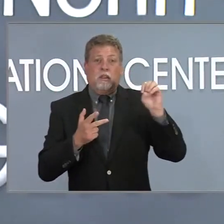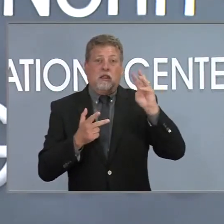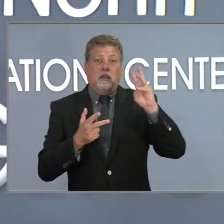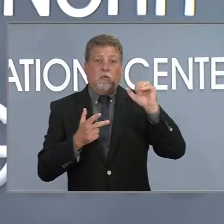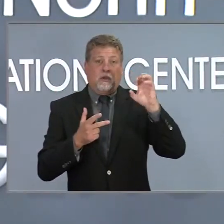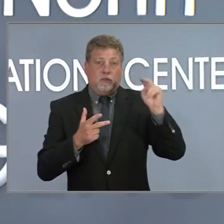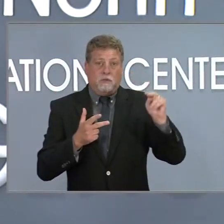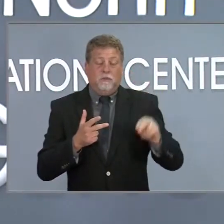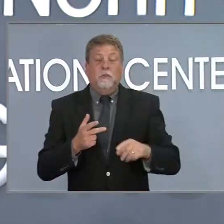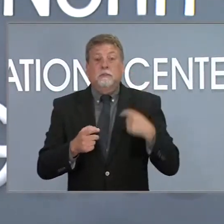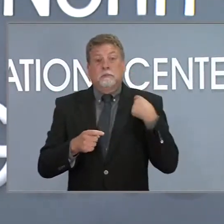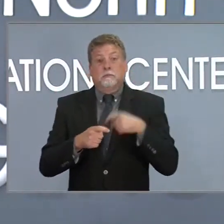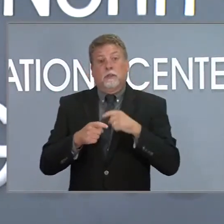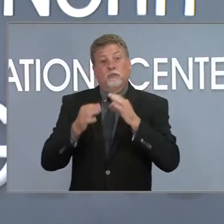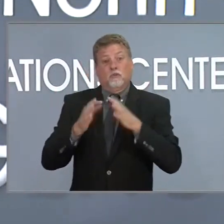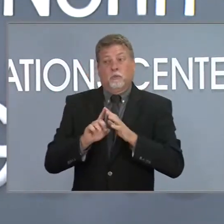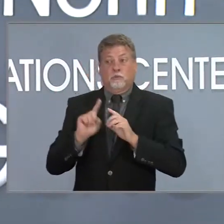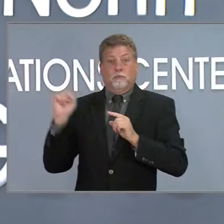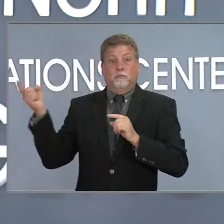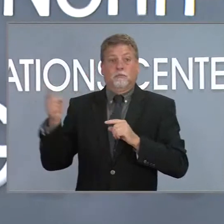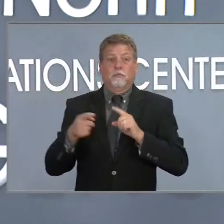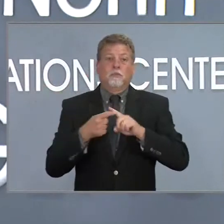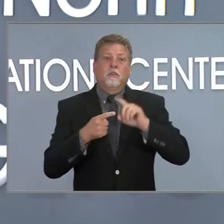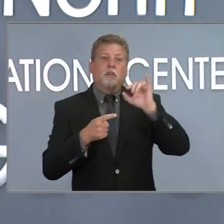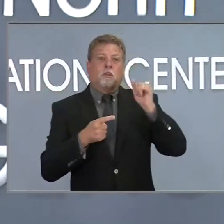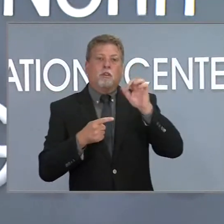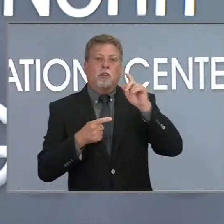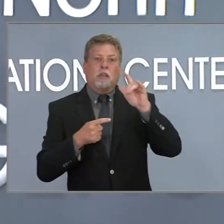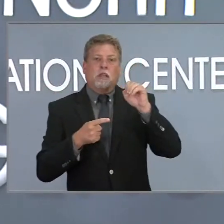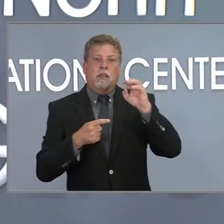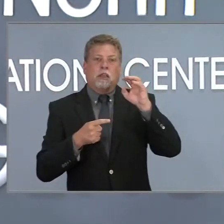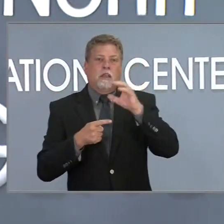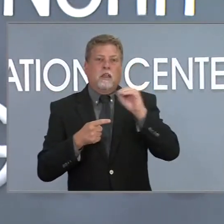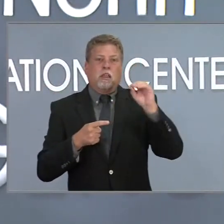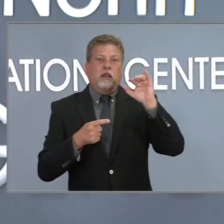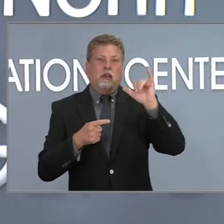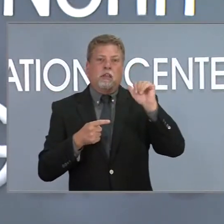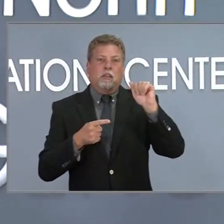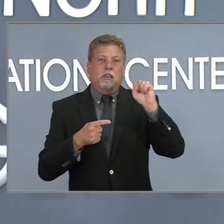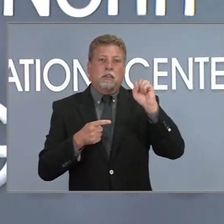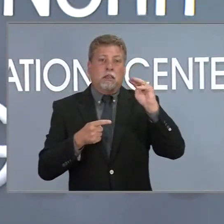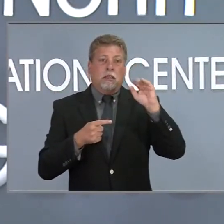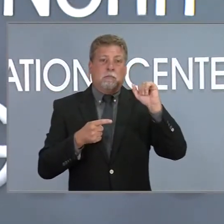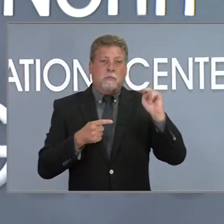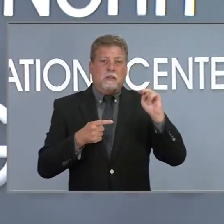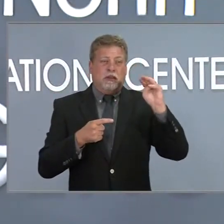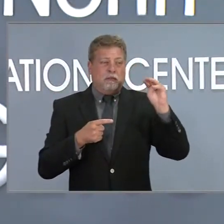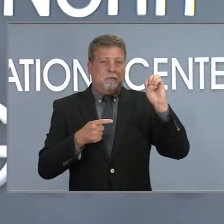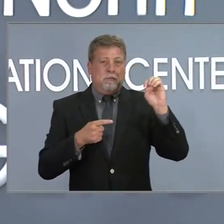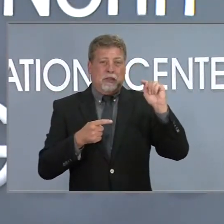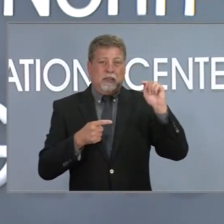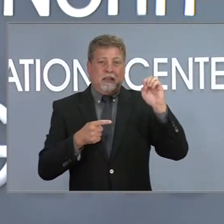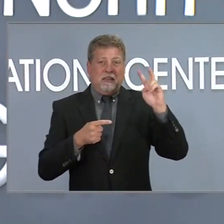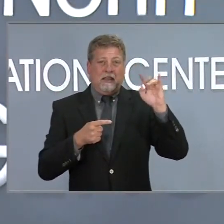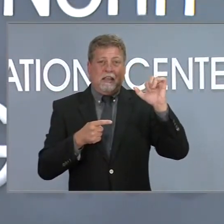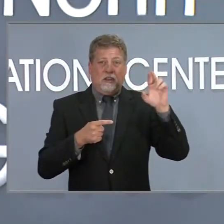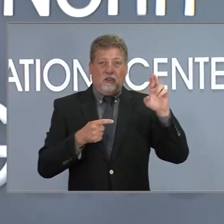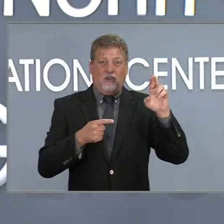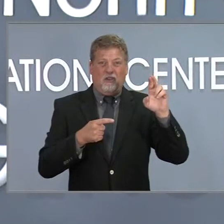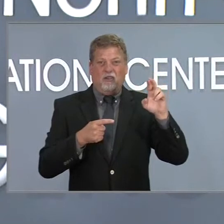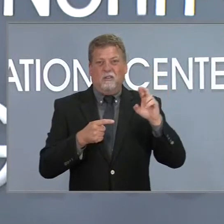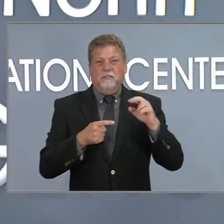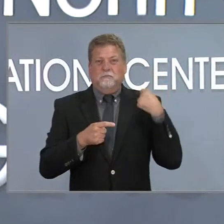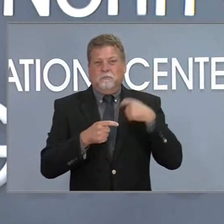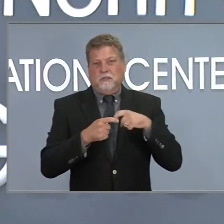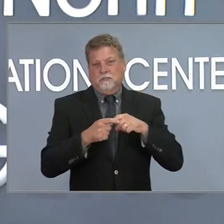language interpreters. I know we have some reporters here in the room, and we'll recognize them first, and then we'll go to people who